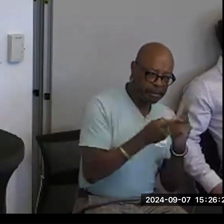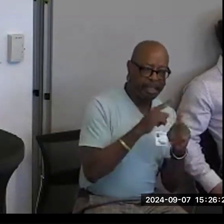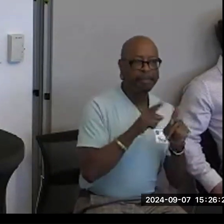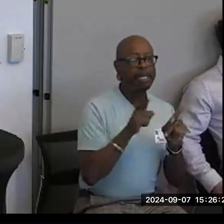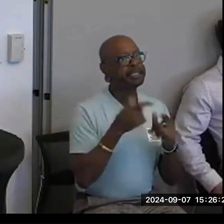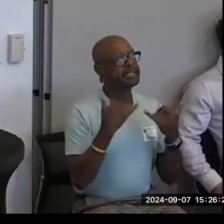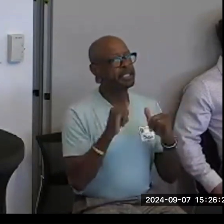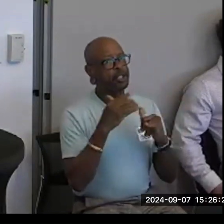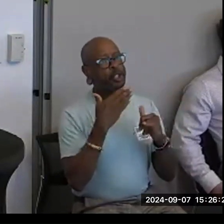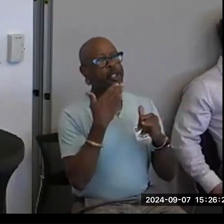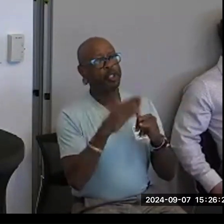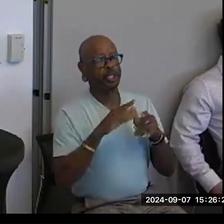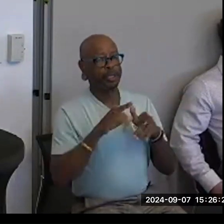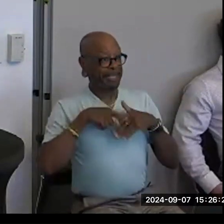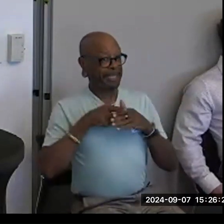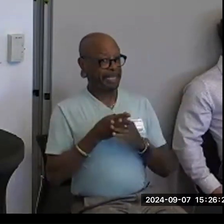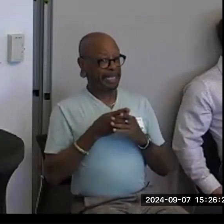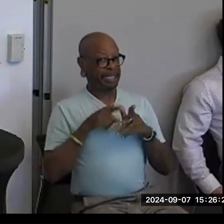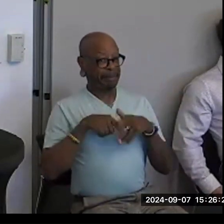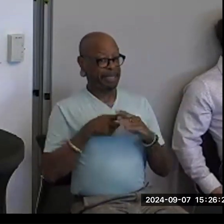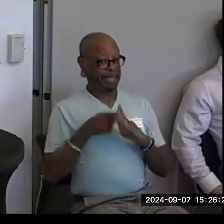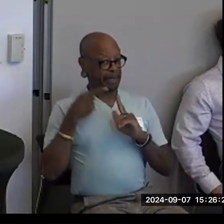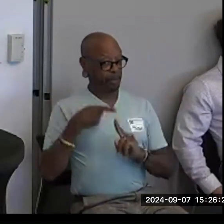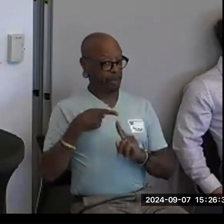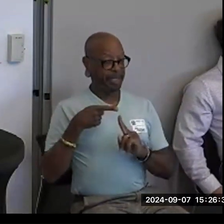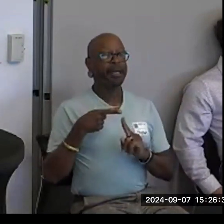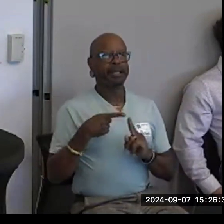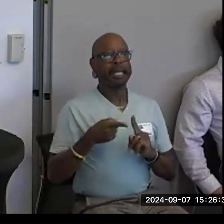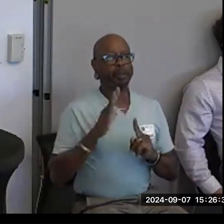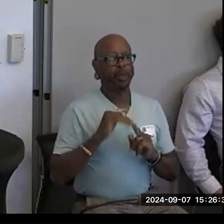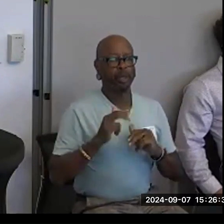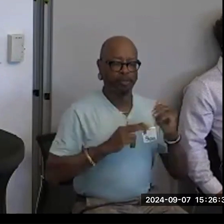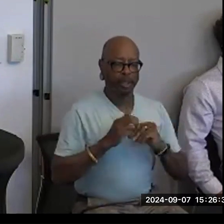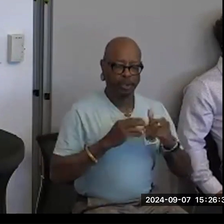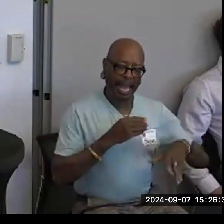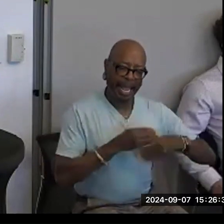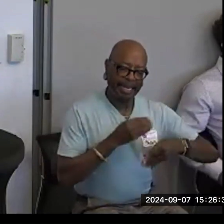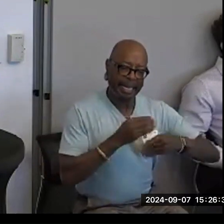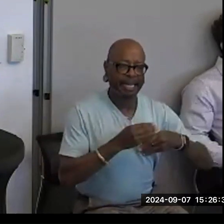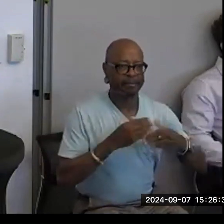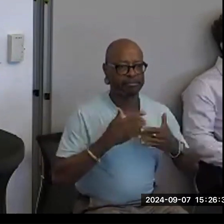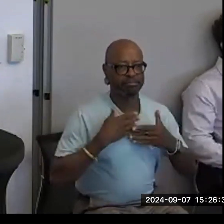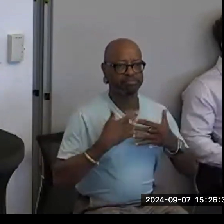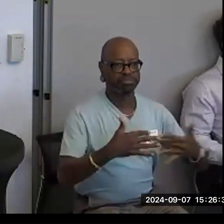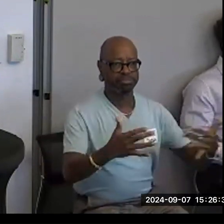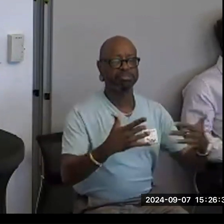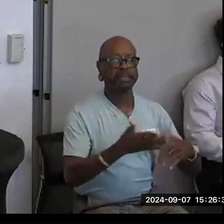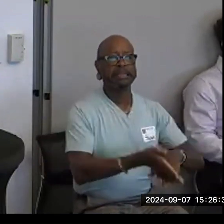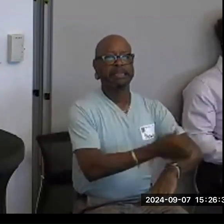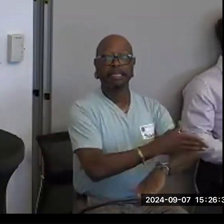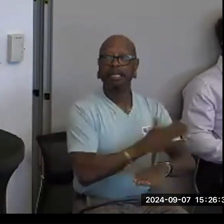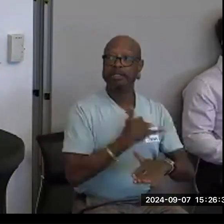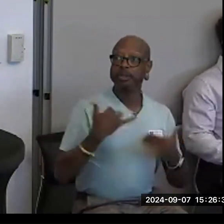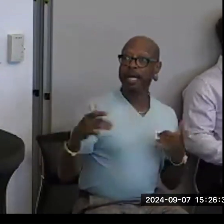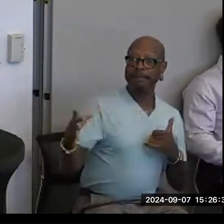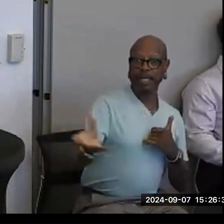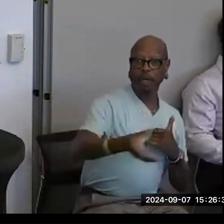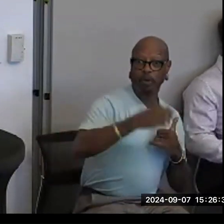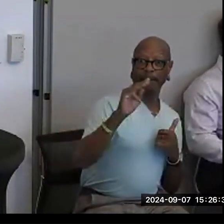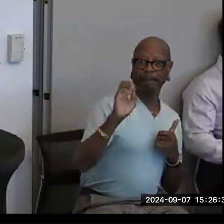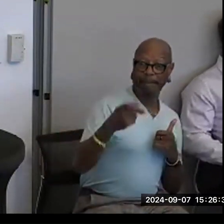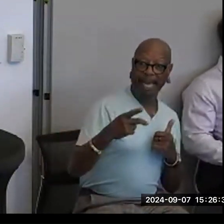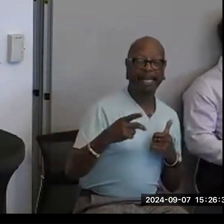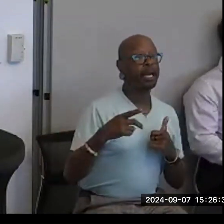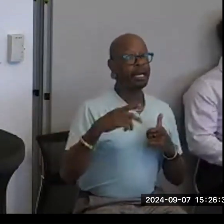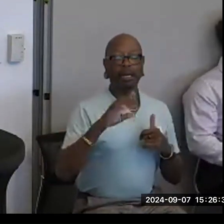So I'm Hobie, we'll have to get back to you. I'm gonna grab the mic take control of this program again, because